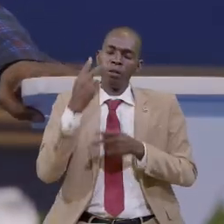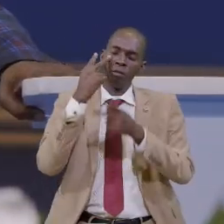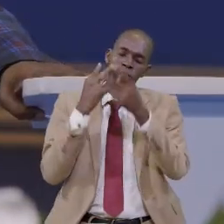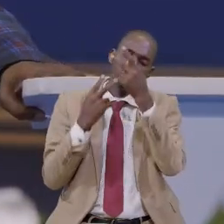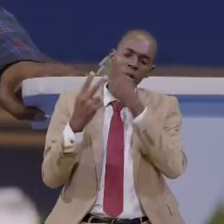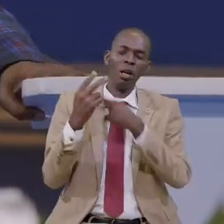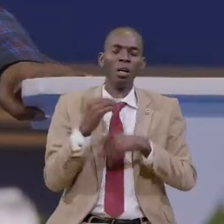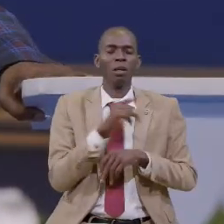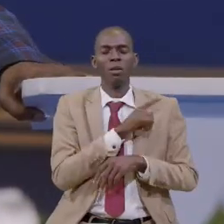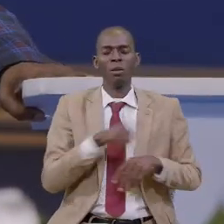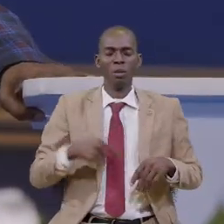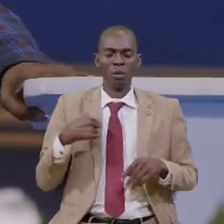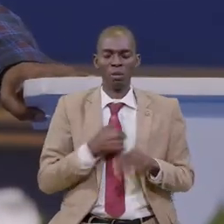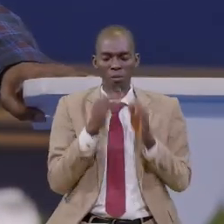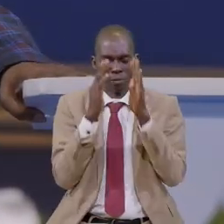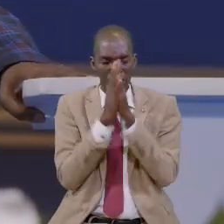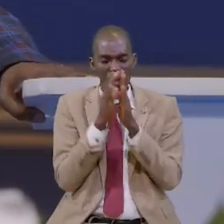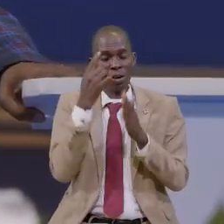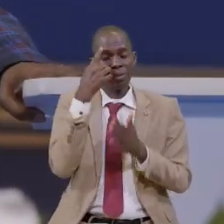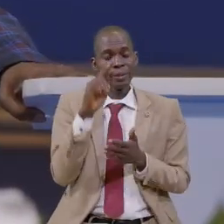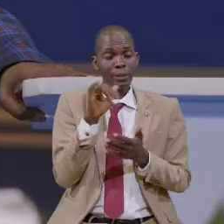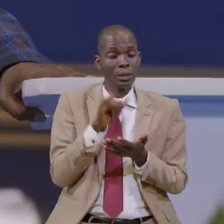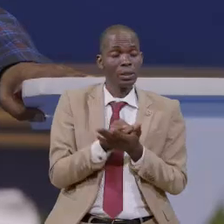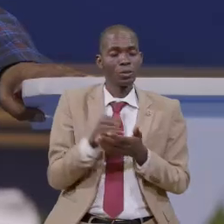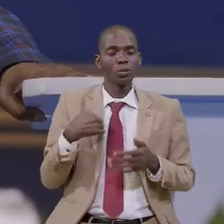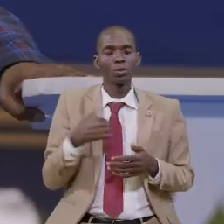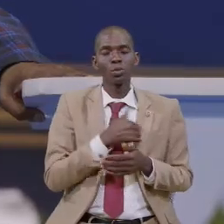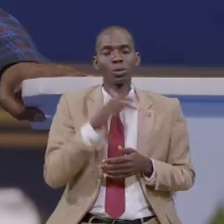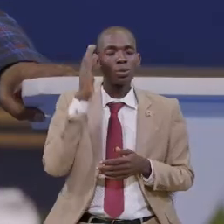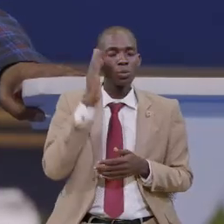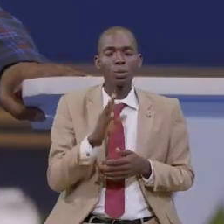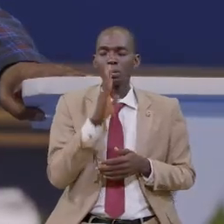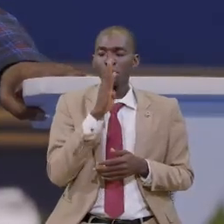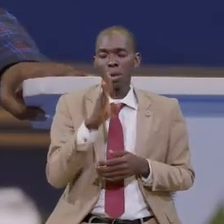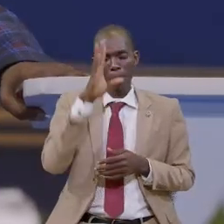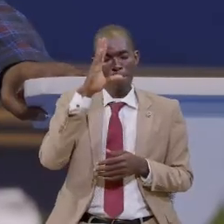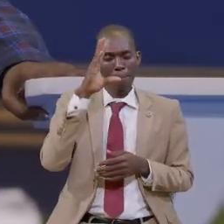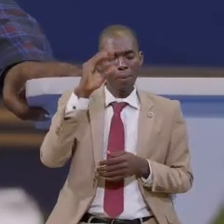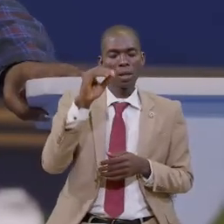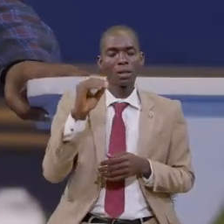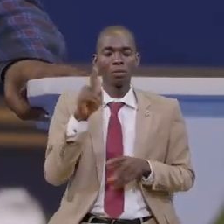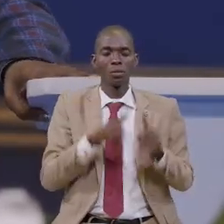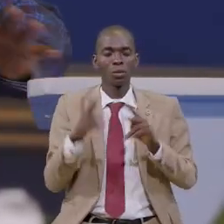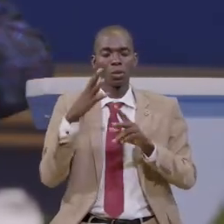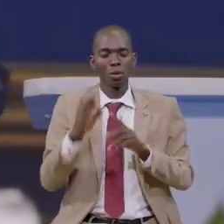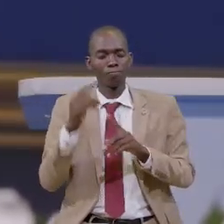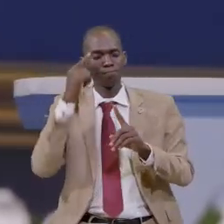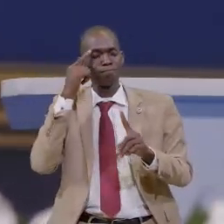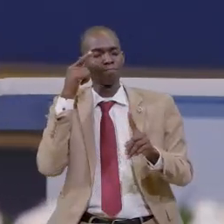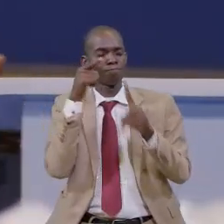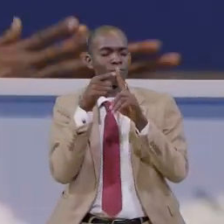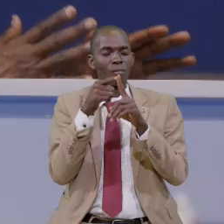pray for that we'll be men of priority and virtue. And Lord, we pray